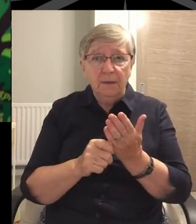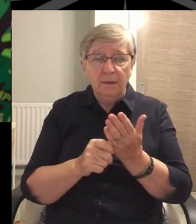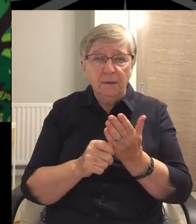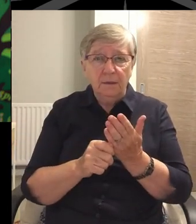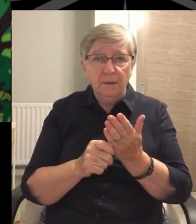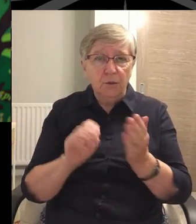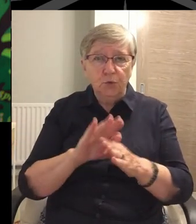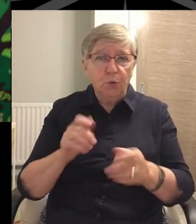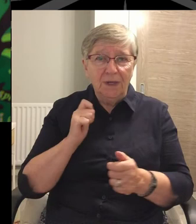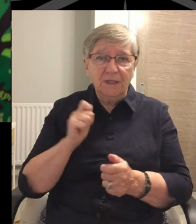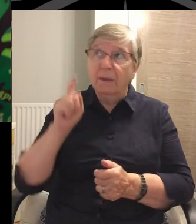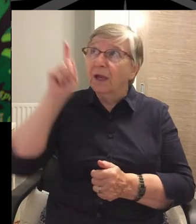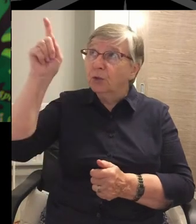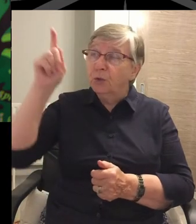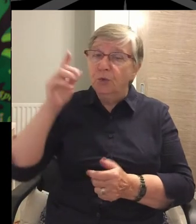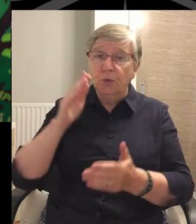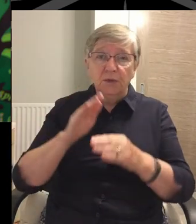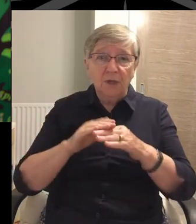life.